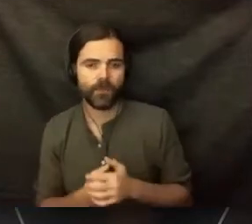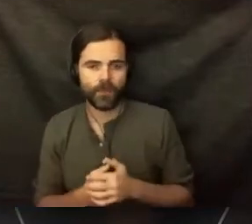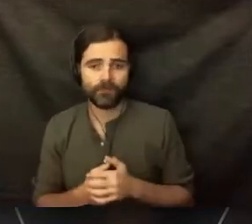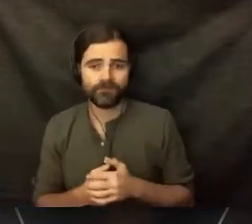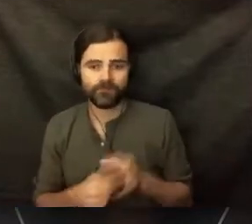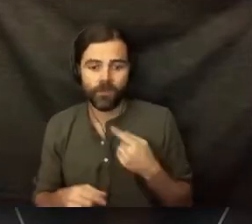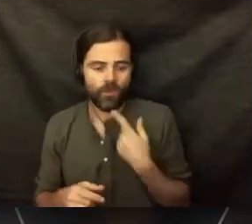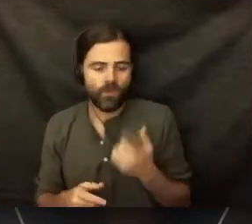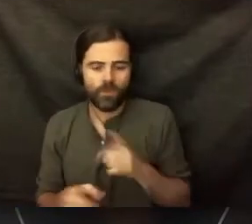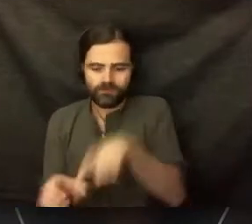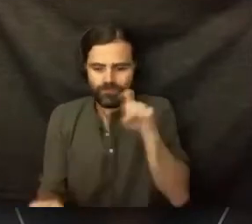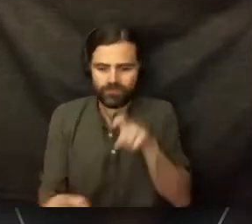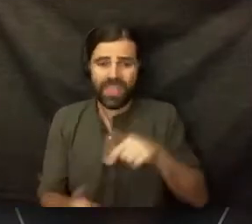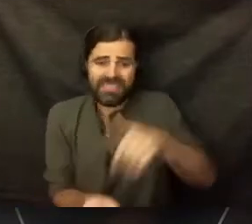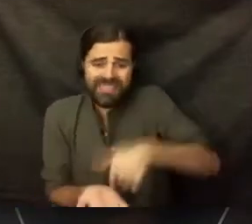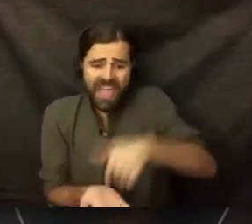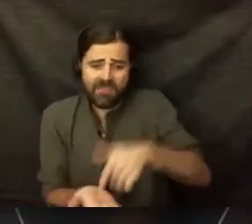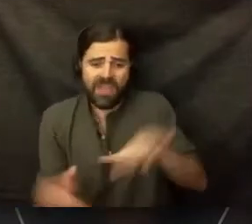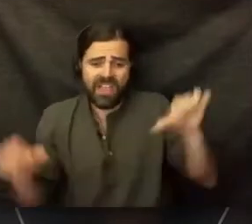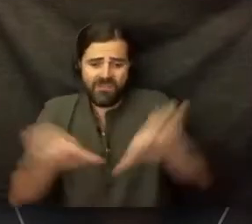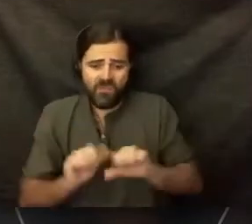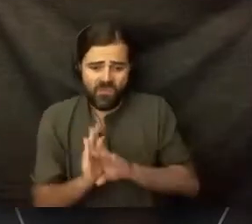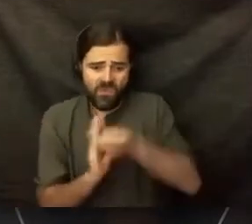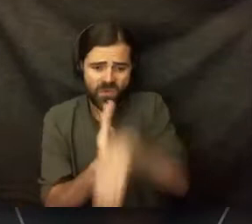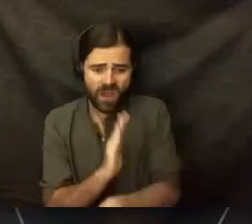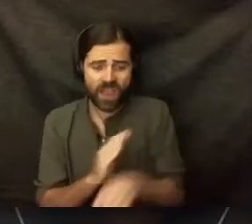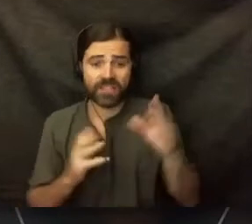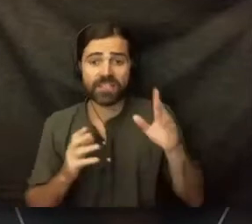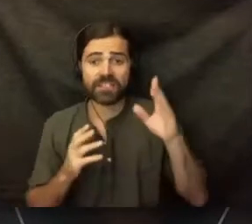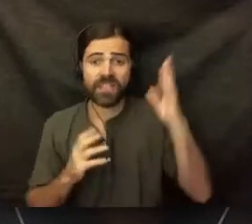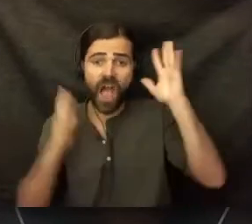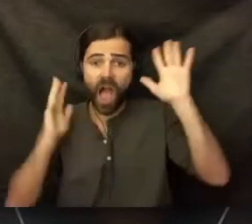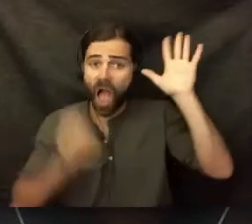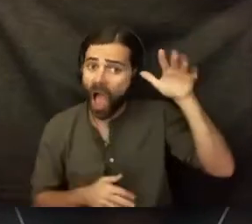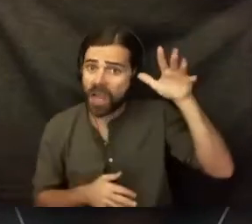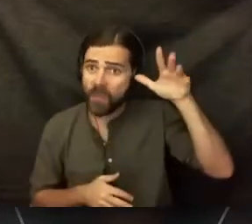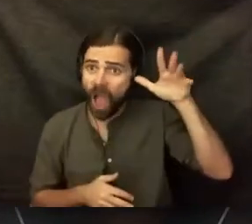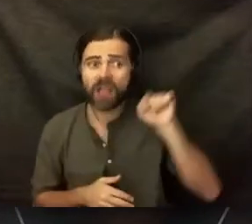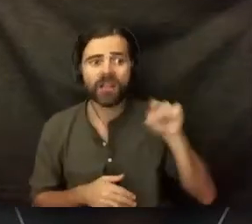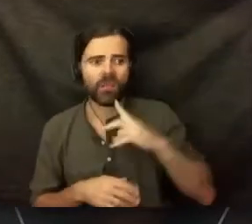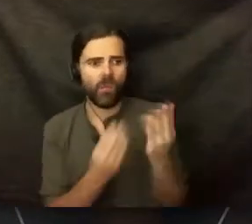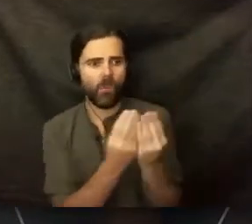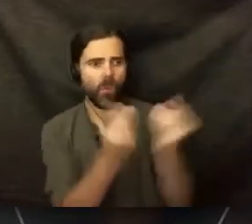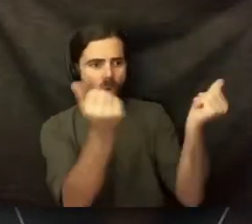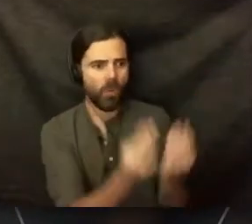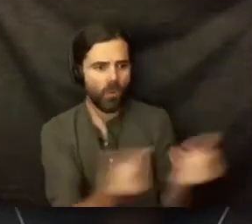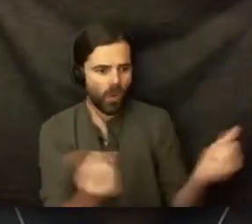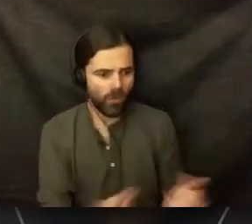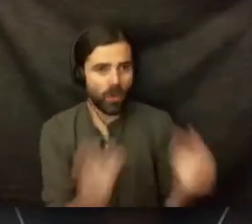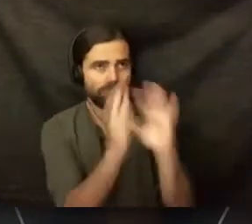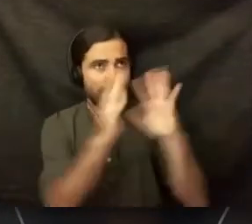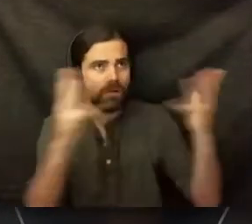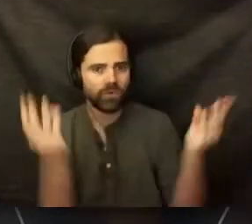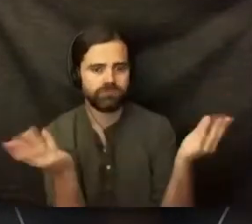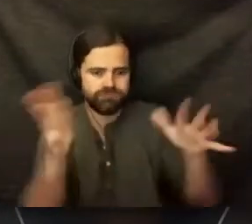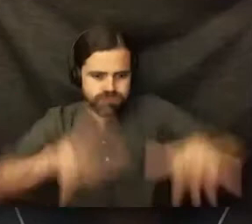crisis, ecocide and species extinction, and also the microenvironmental violences we're seeing. So we need